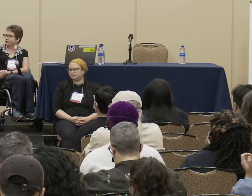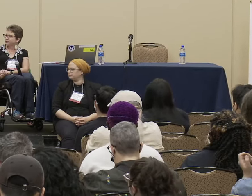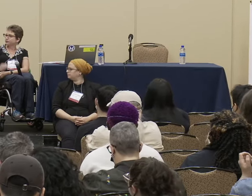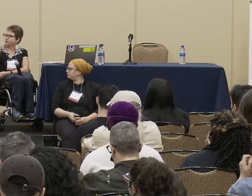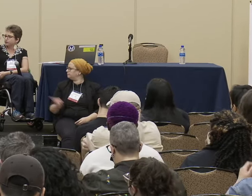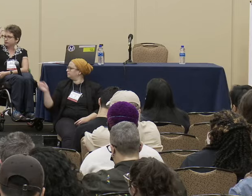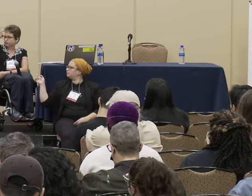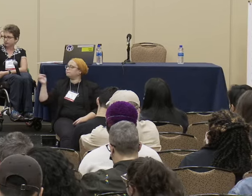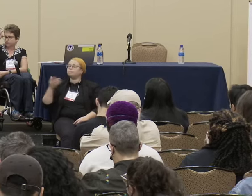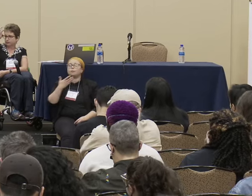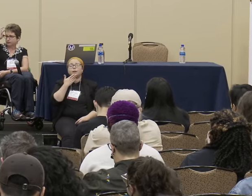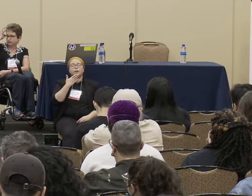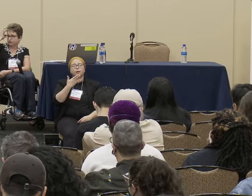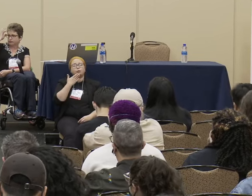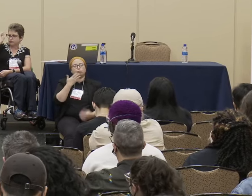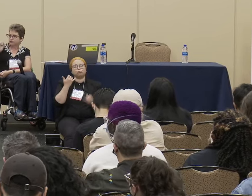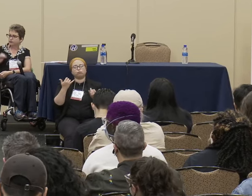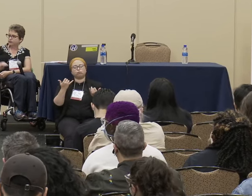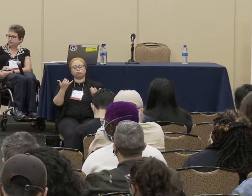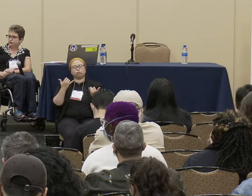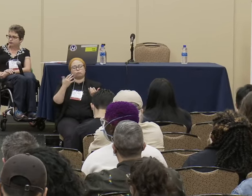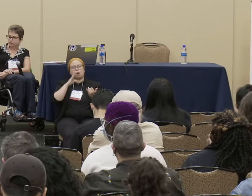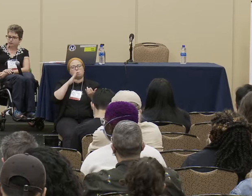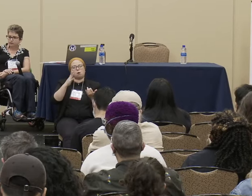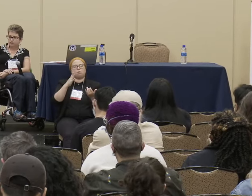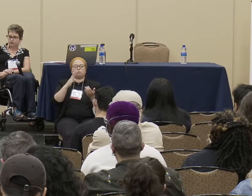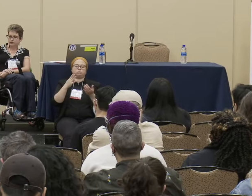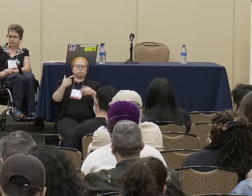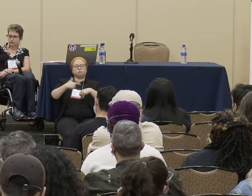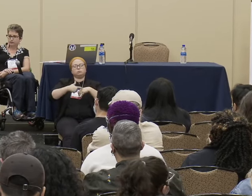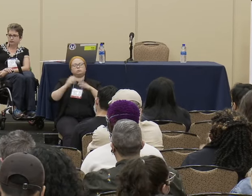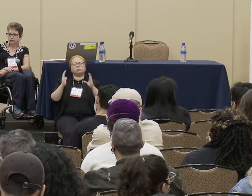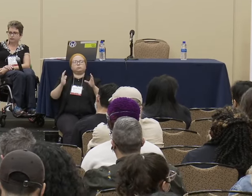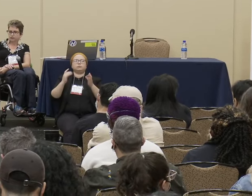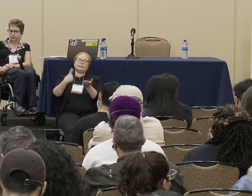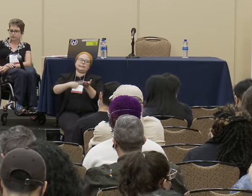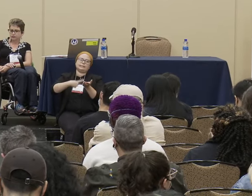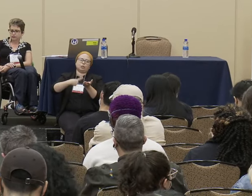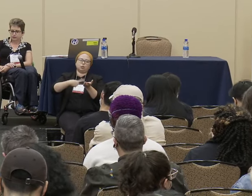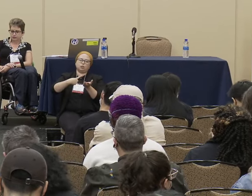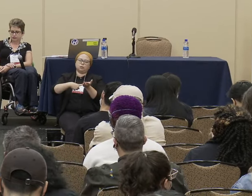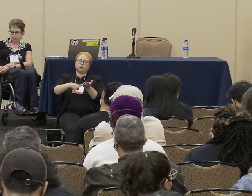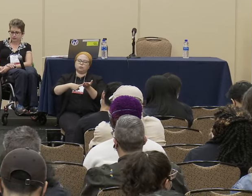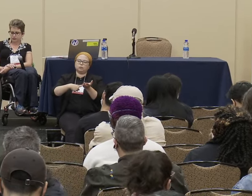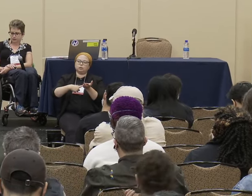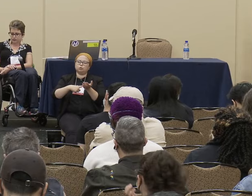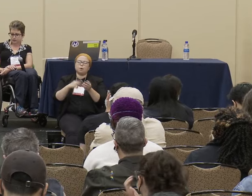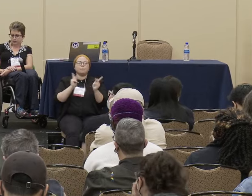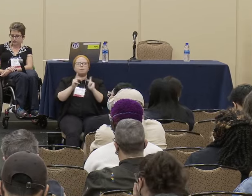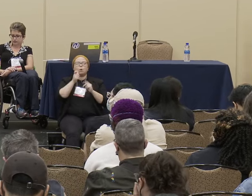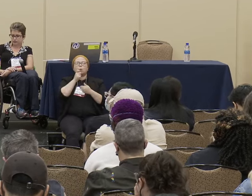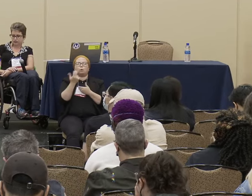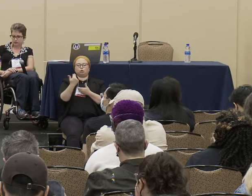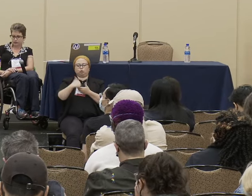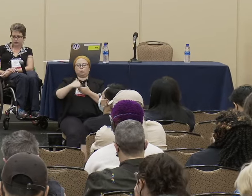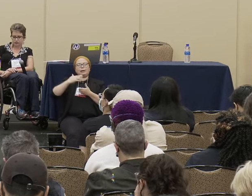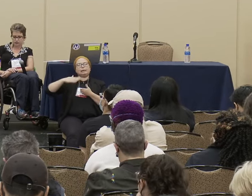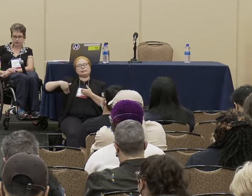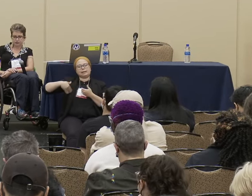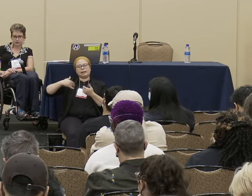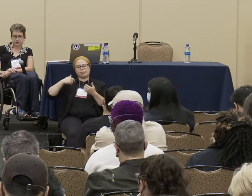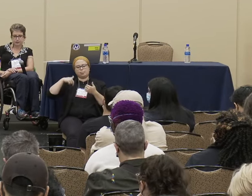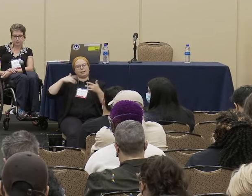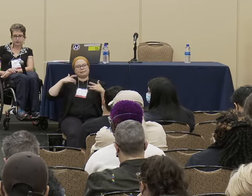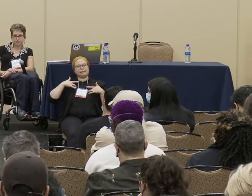Thank you. So we're gonna enter our discussion period. I wanna just remind folks who joined us late that this event is being live